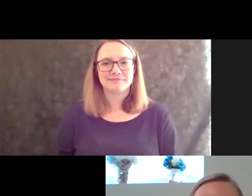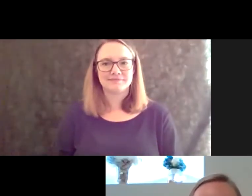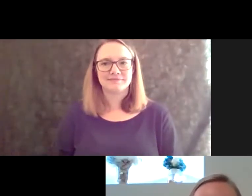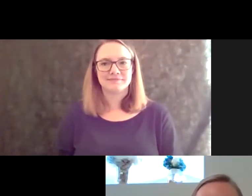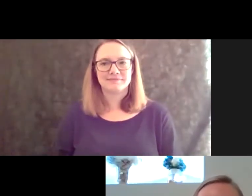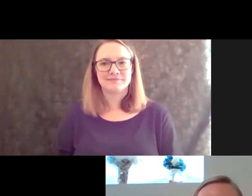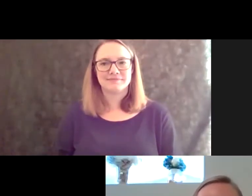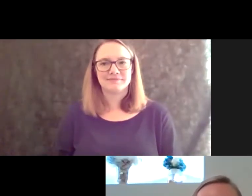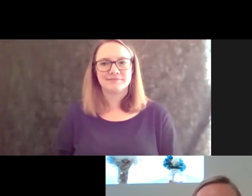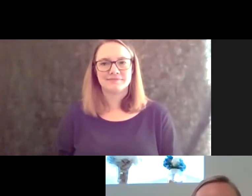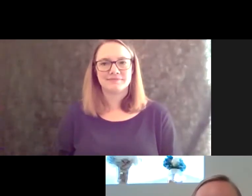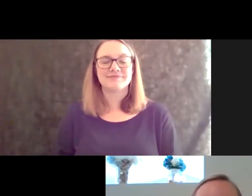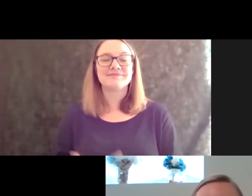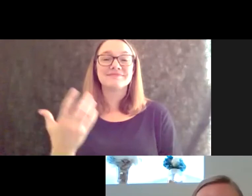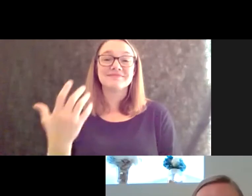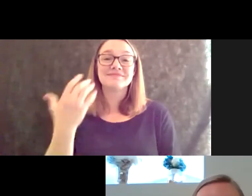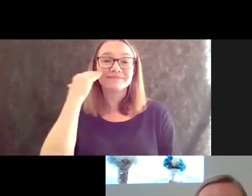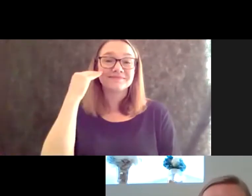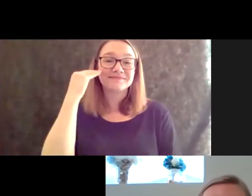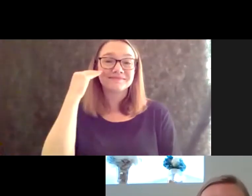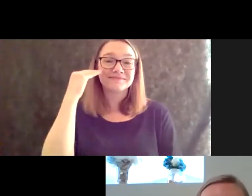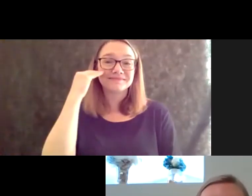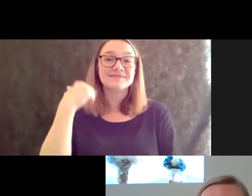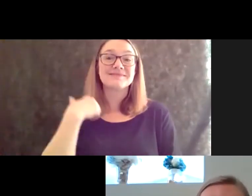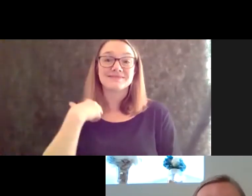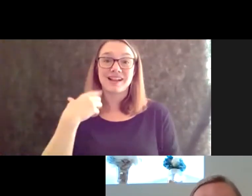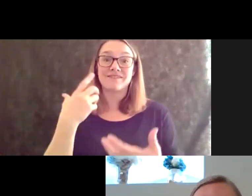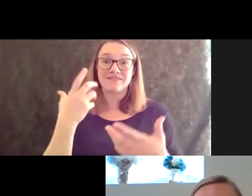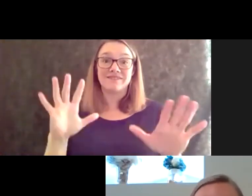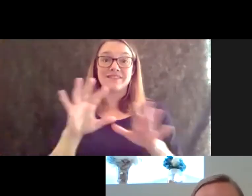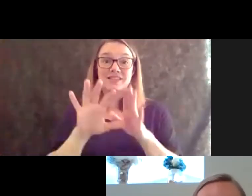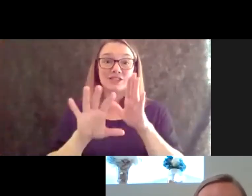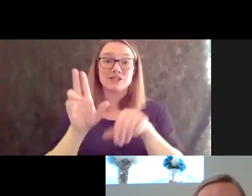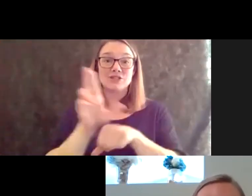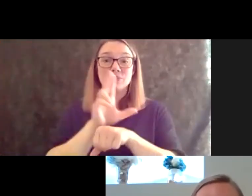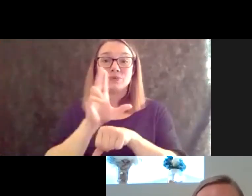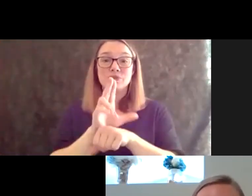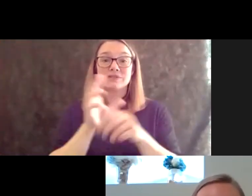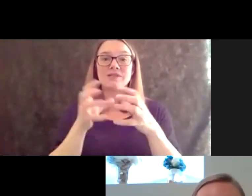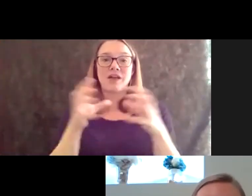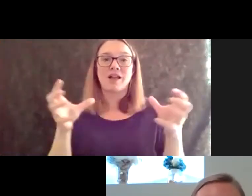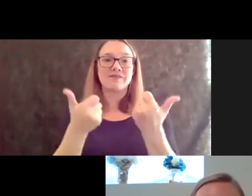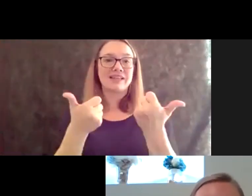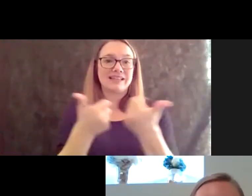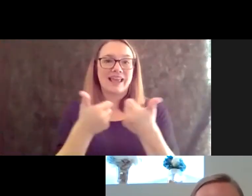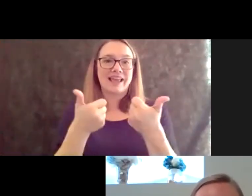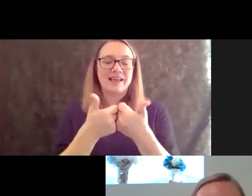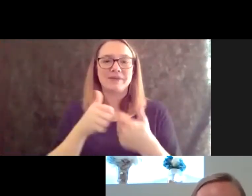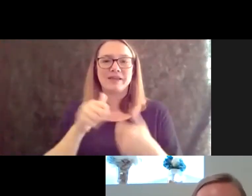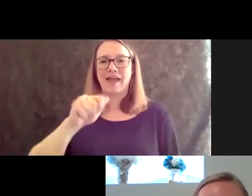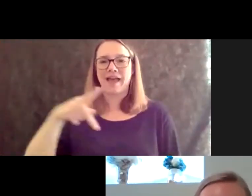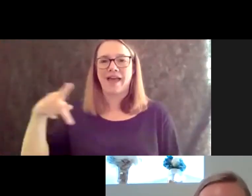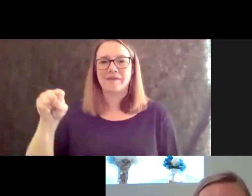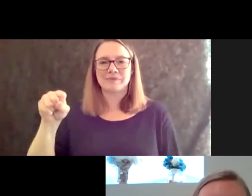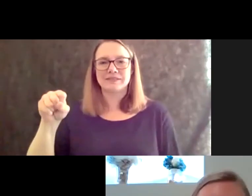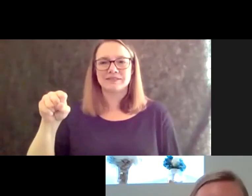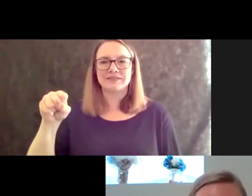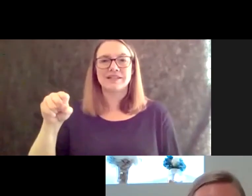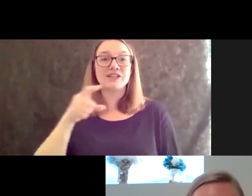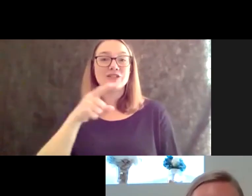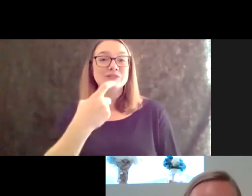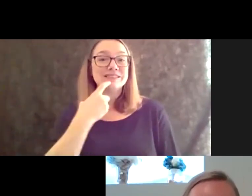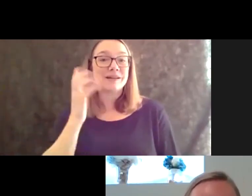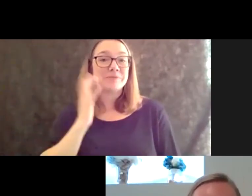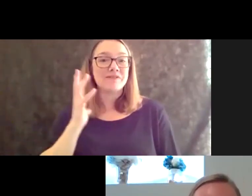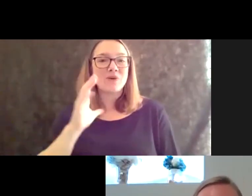Awesome. And you know, I have used a lot of actually gaming apps. You said it earlier, Sudoku. I was like, you're speaking my love language